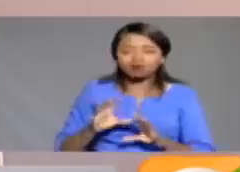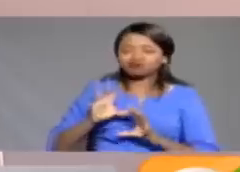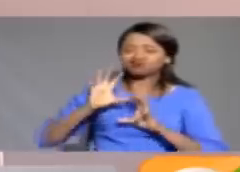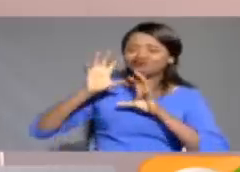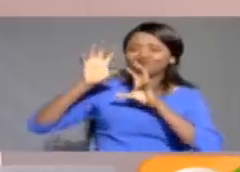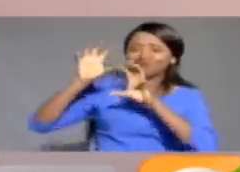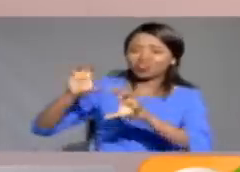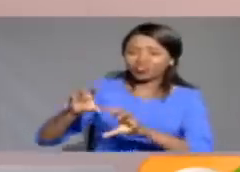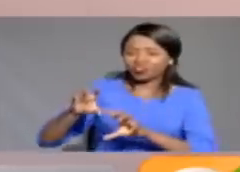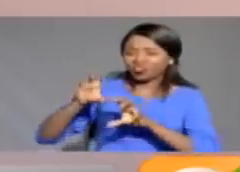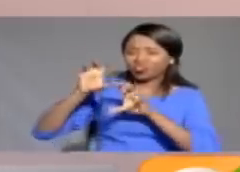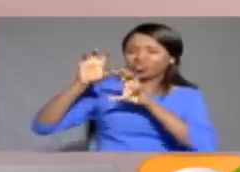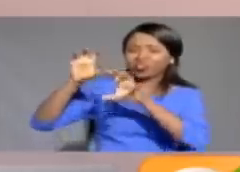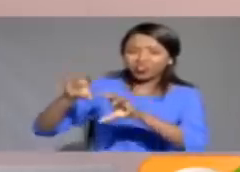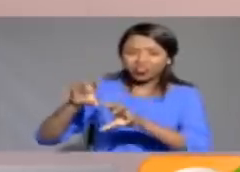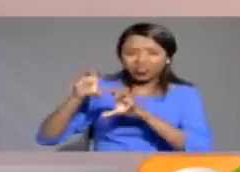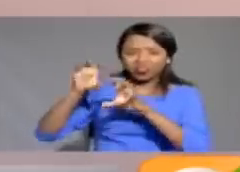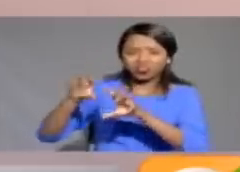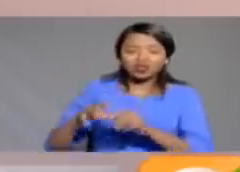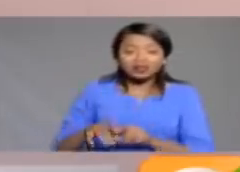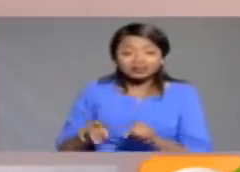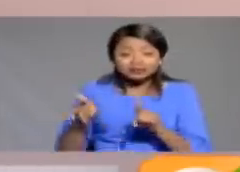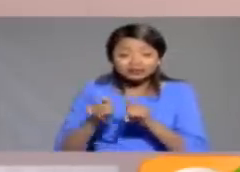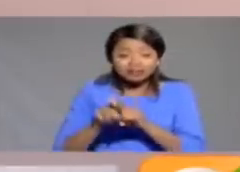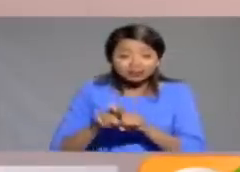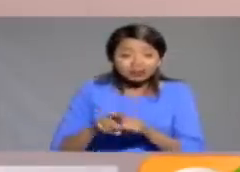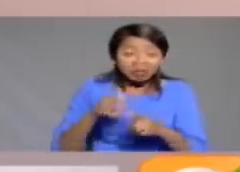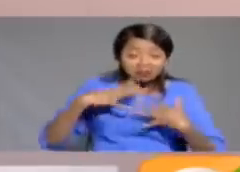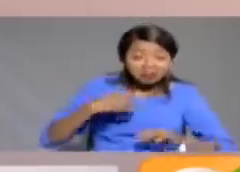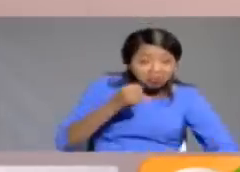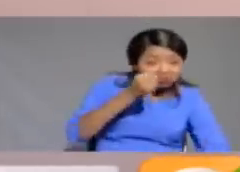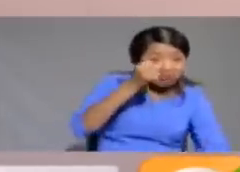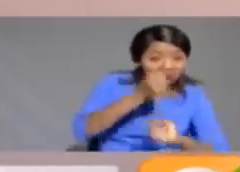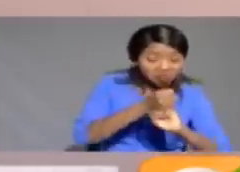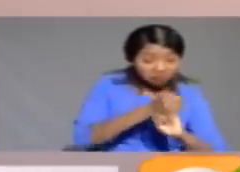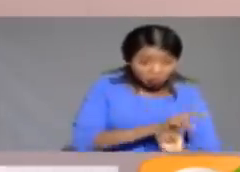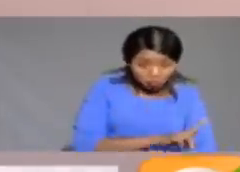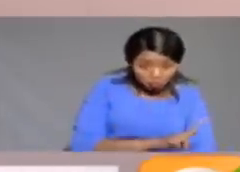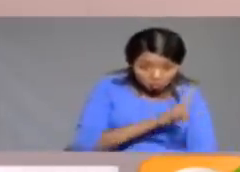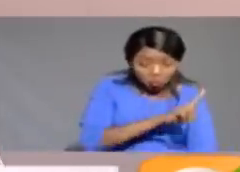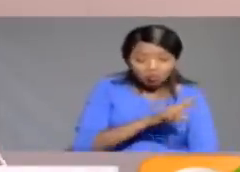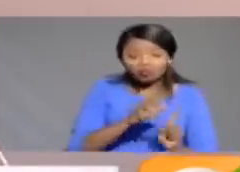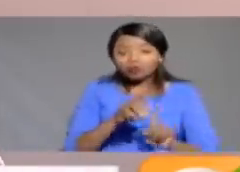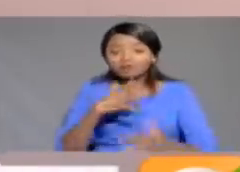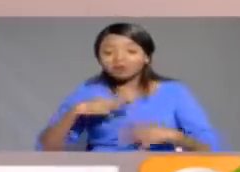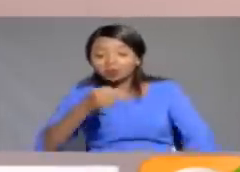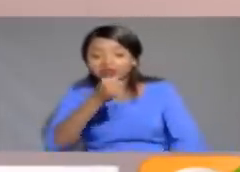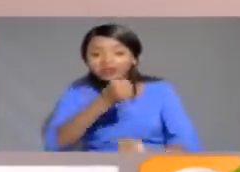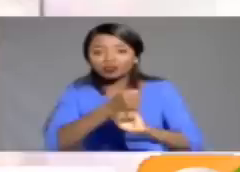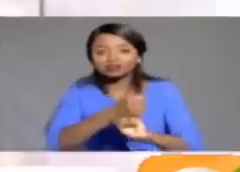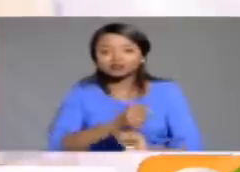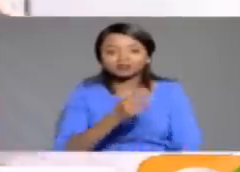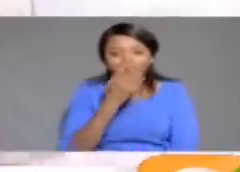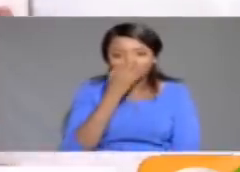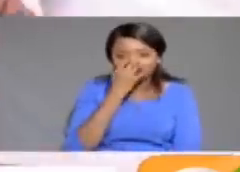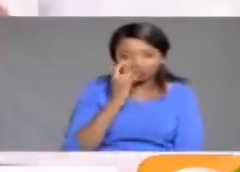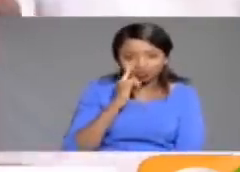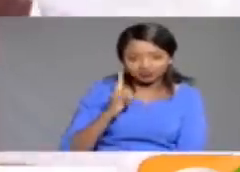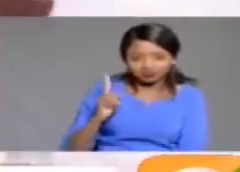speakers in what appeared to be a contest between rival supporters of the president and his deputy.